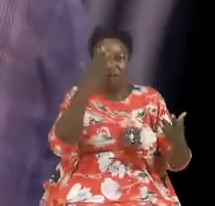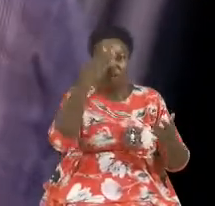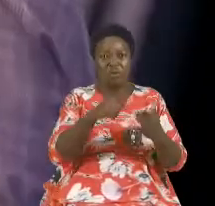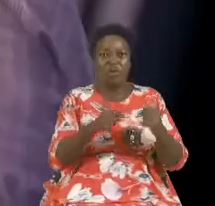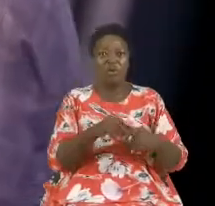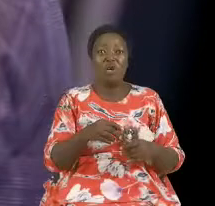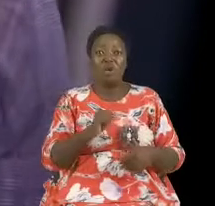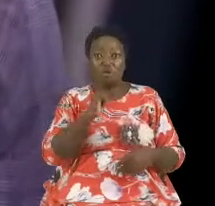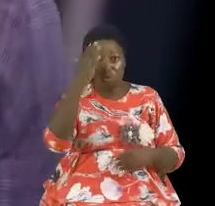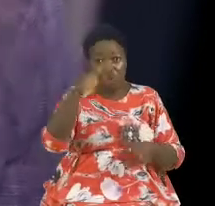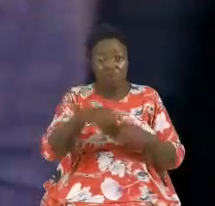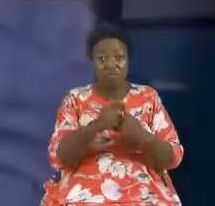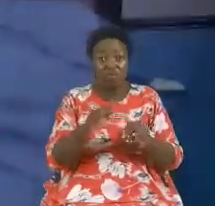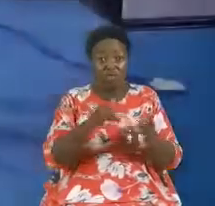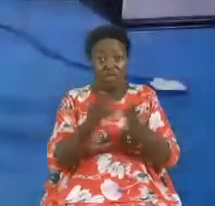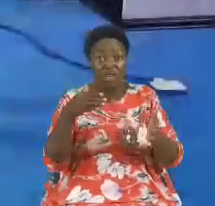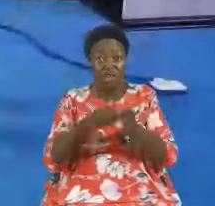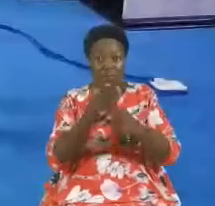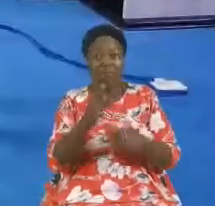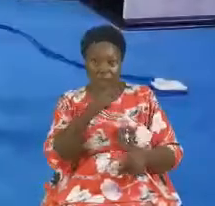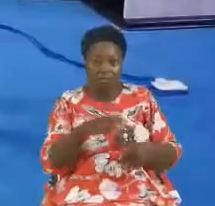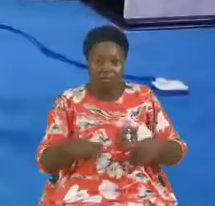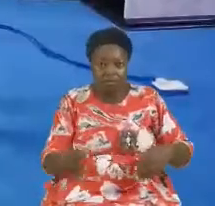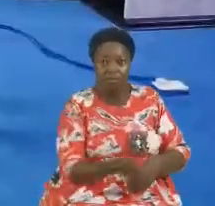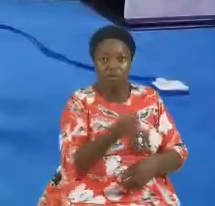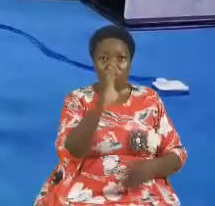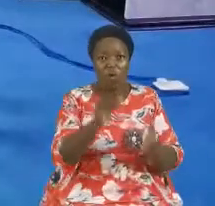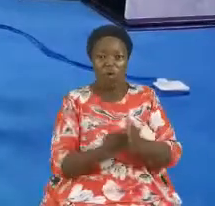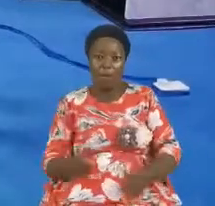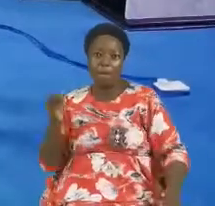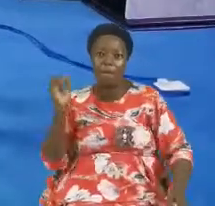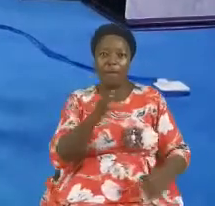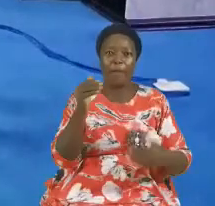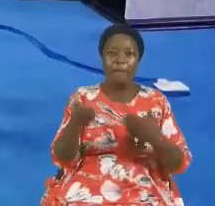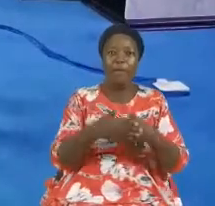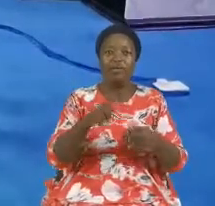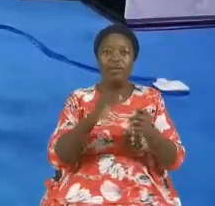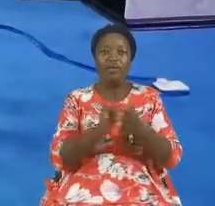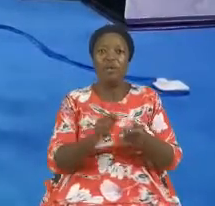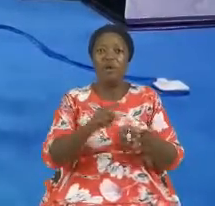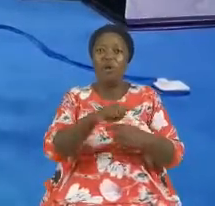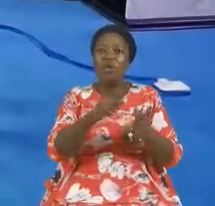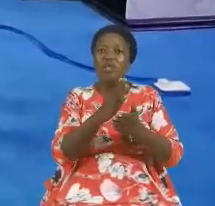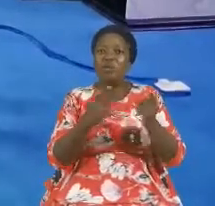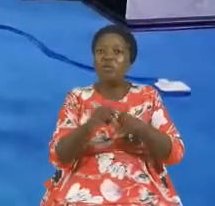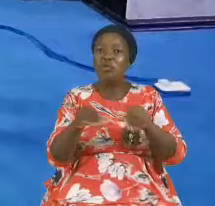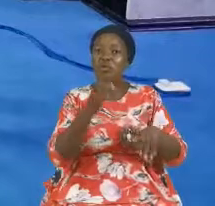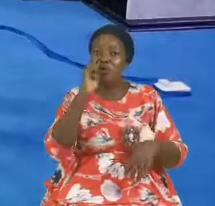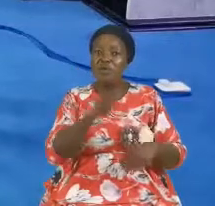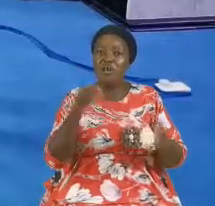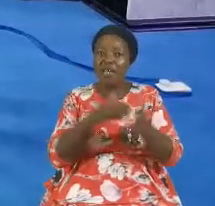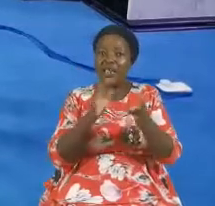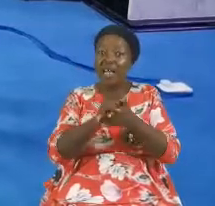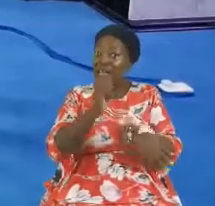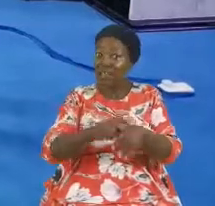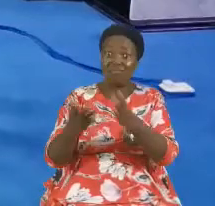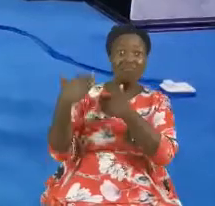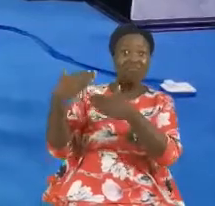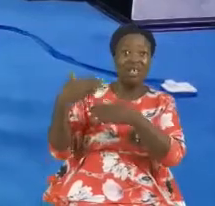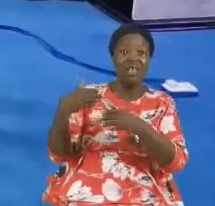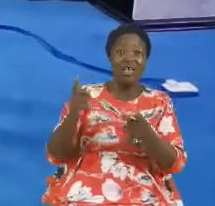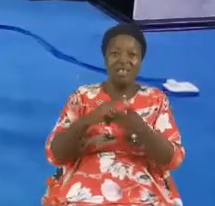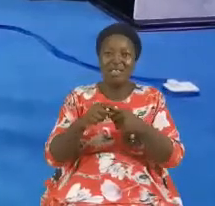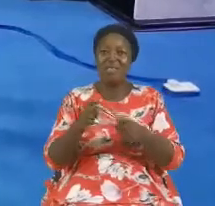wait. You know how to say that against somebody? You pick your own, you throw it back. When